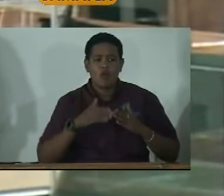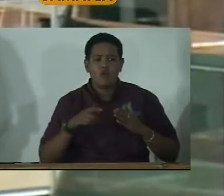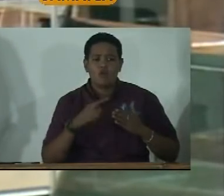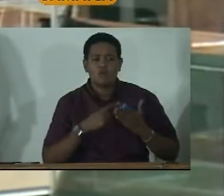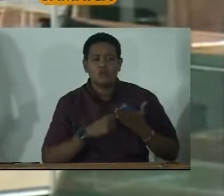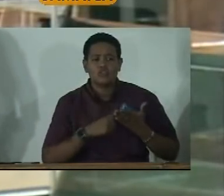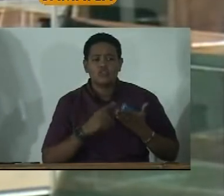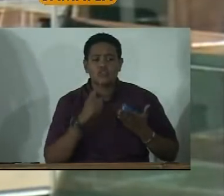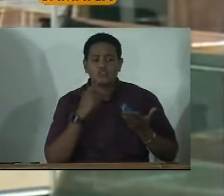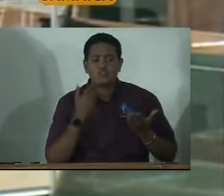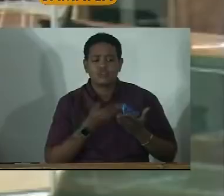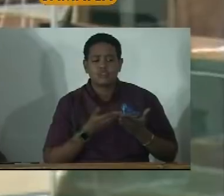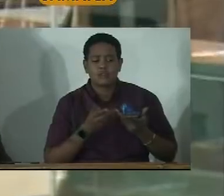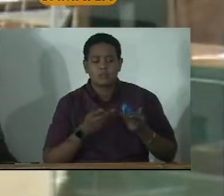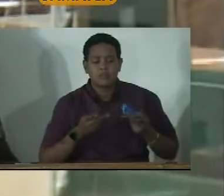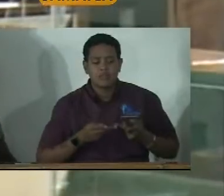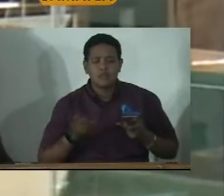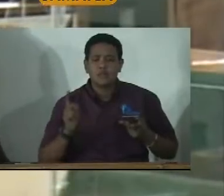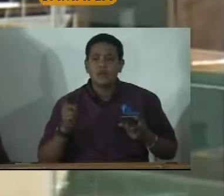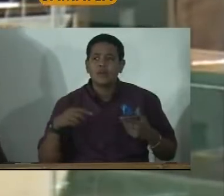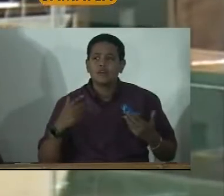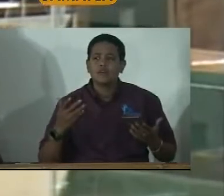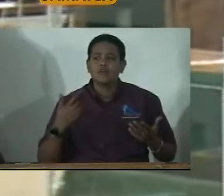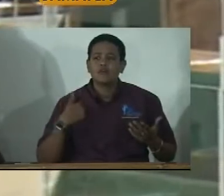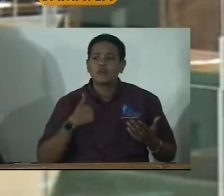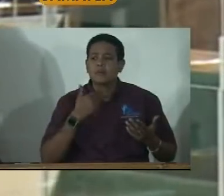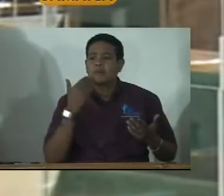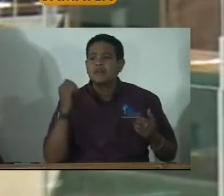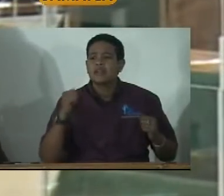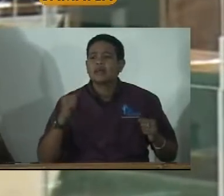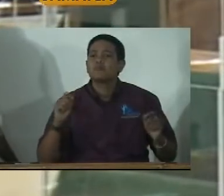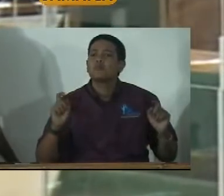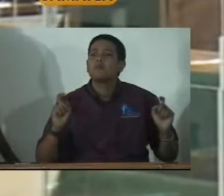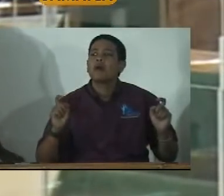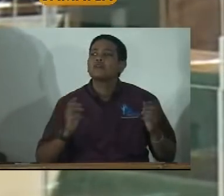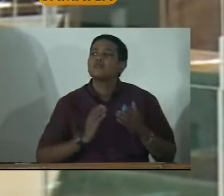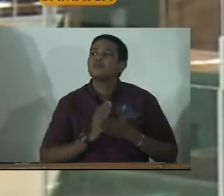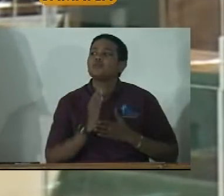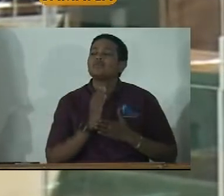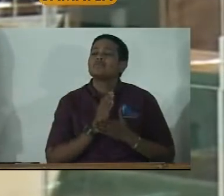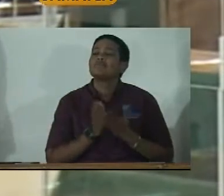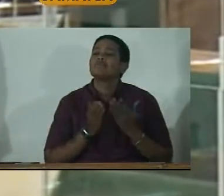take us to a place where we're better able to manage our business.